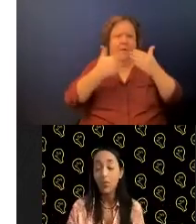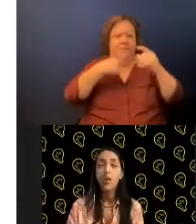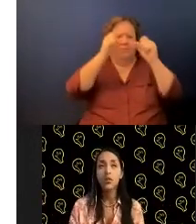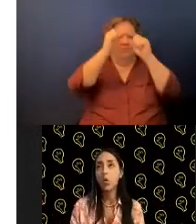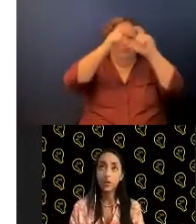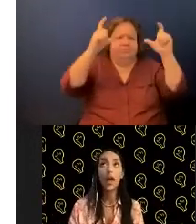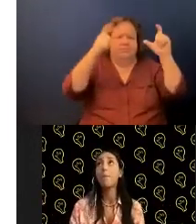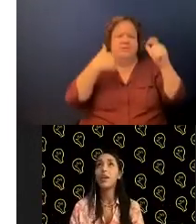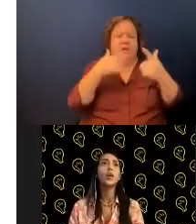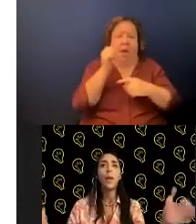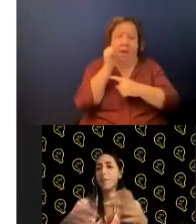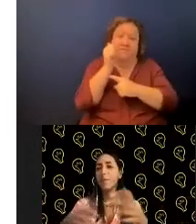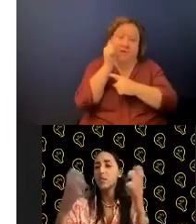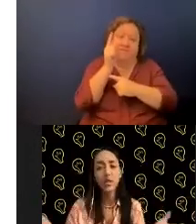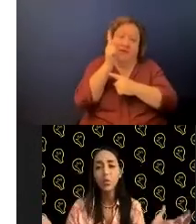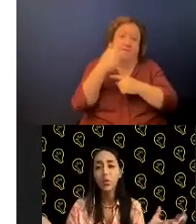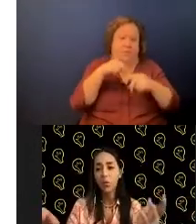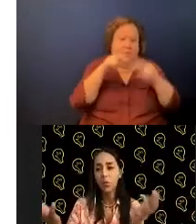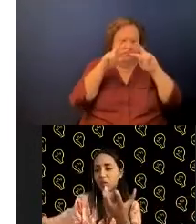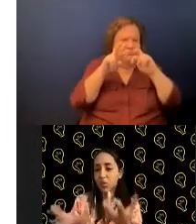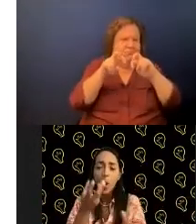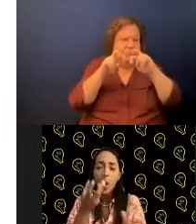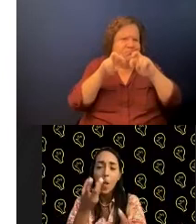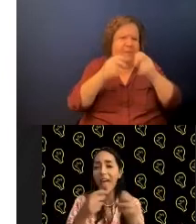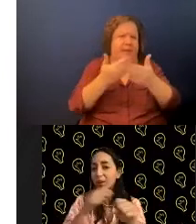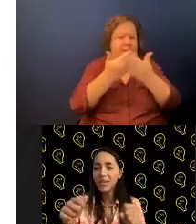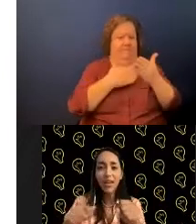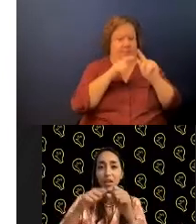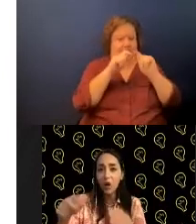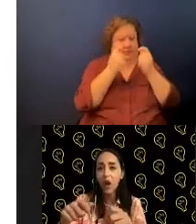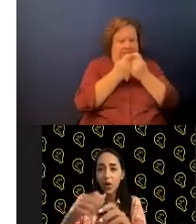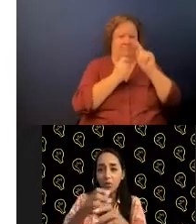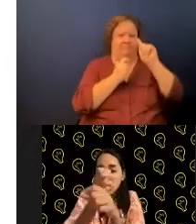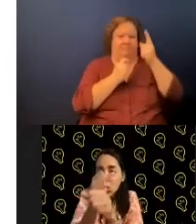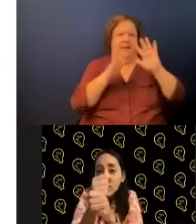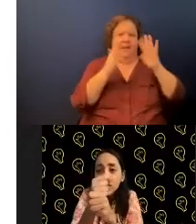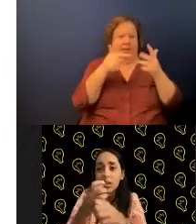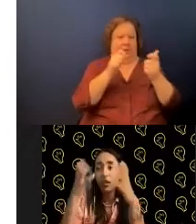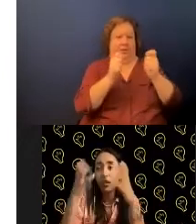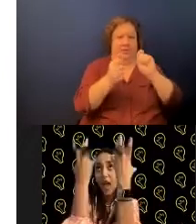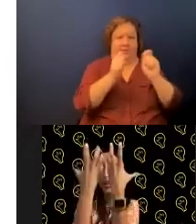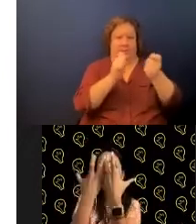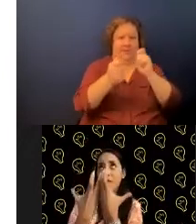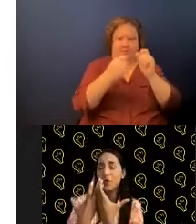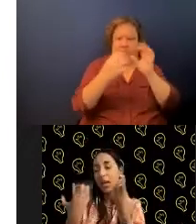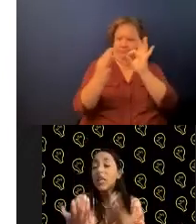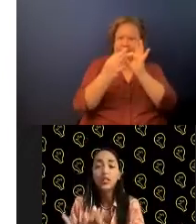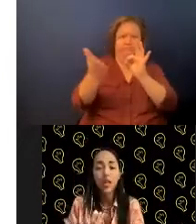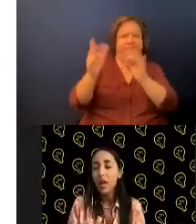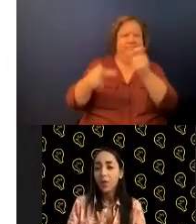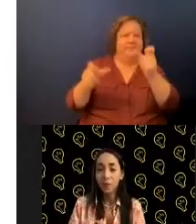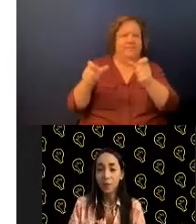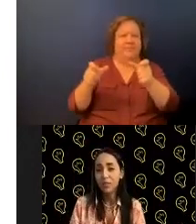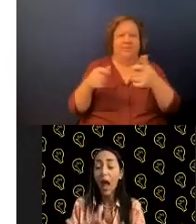team. So it's a very amazing resource that we need to every day learn how to squeeze it, that